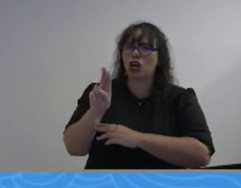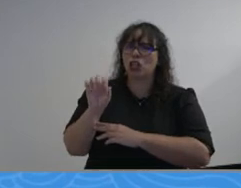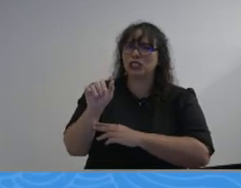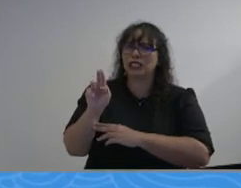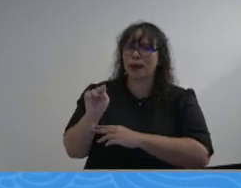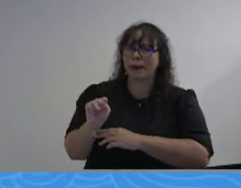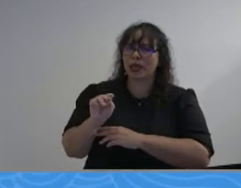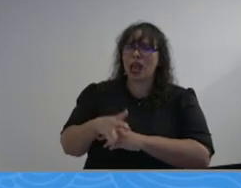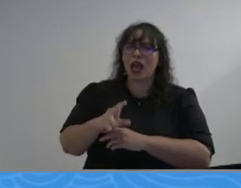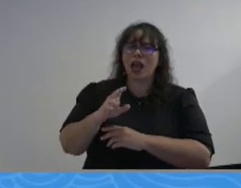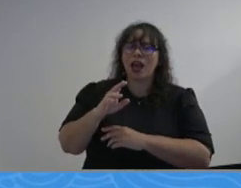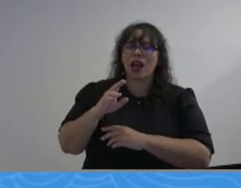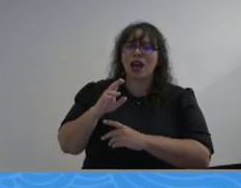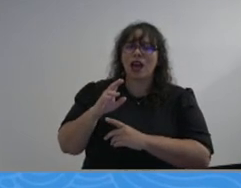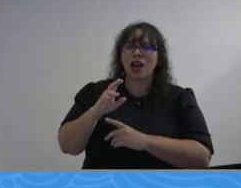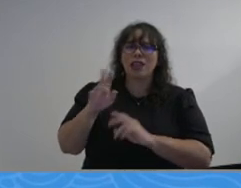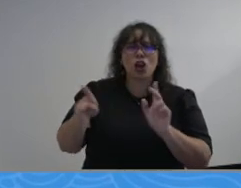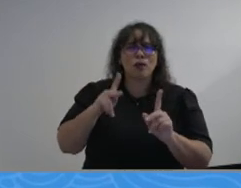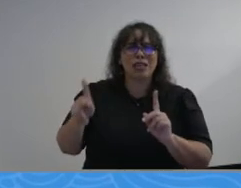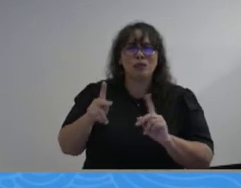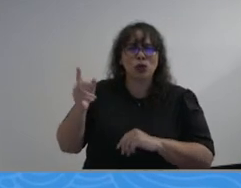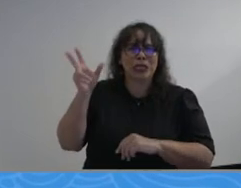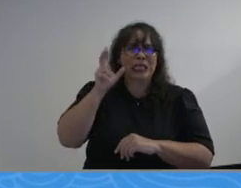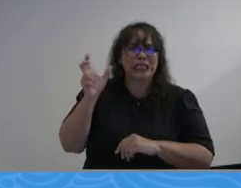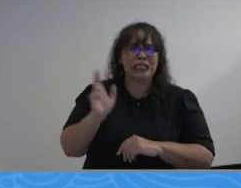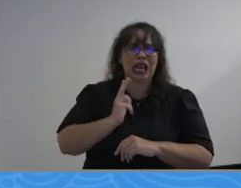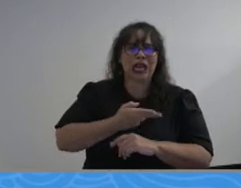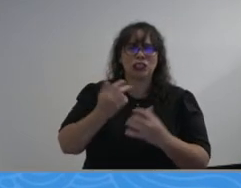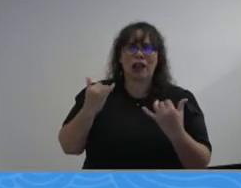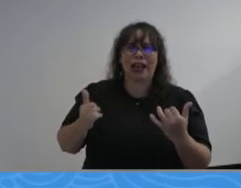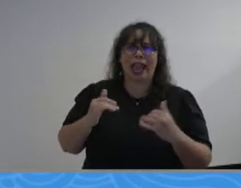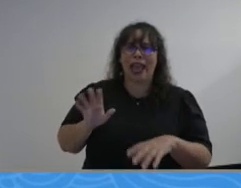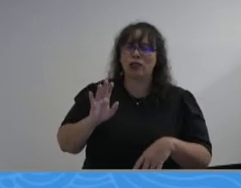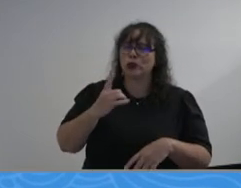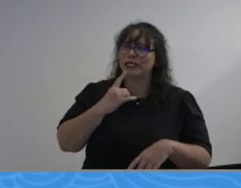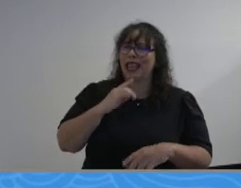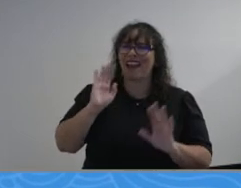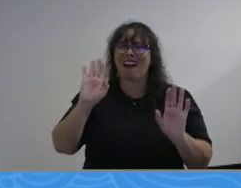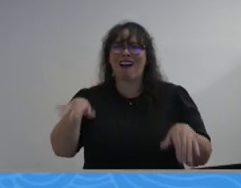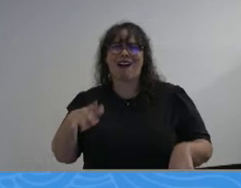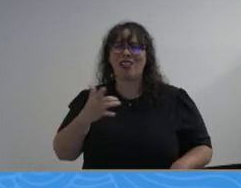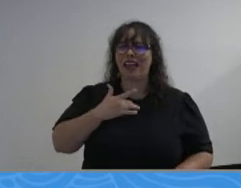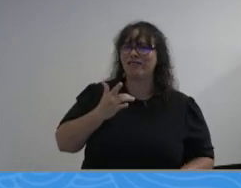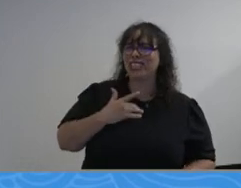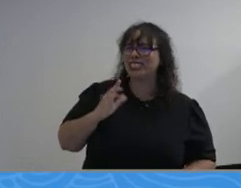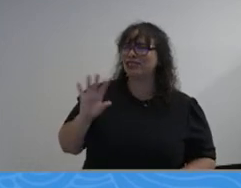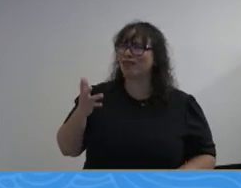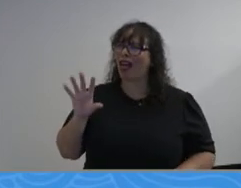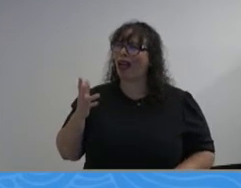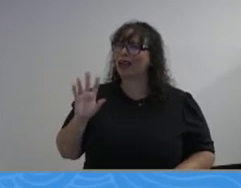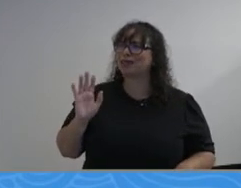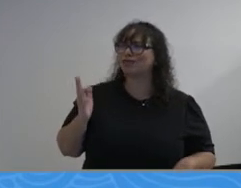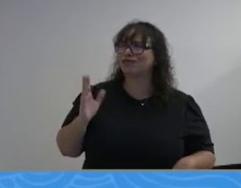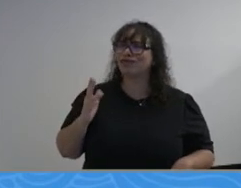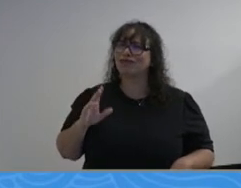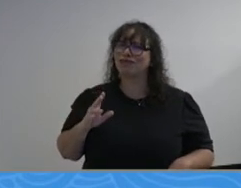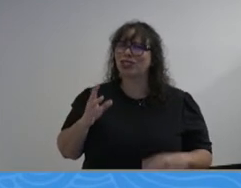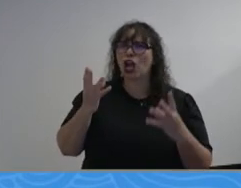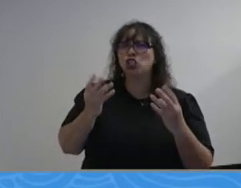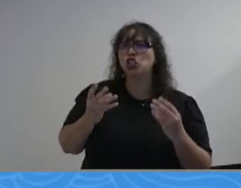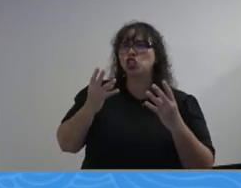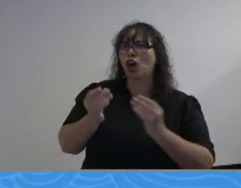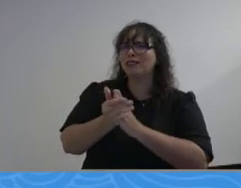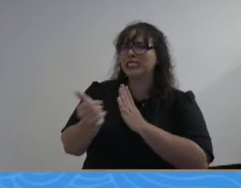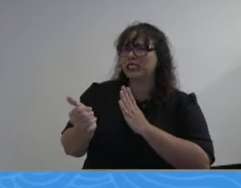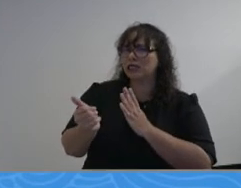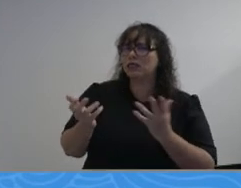to us right now who still may think, well, that feels like a bunch of sort of, soft skill